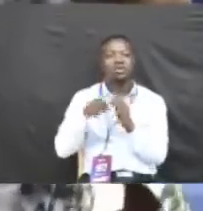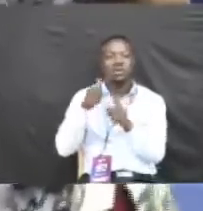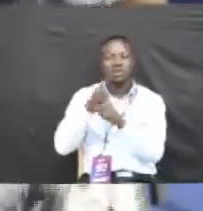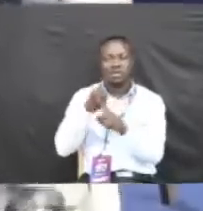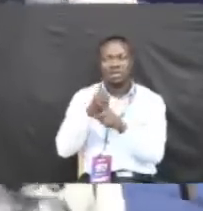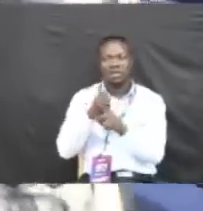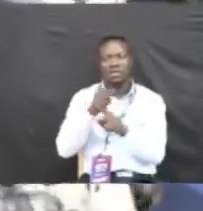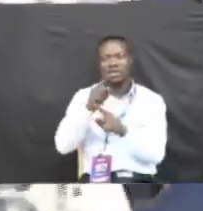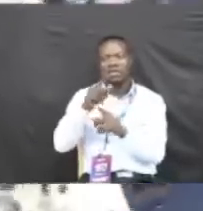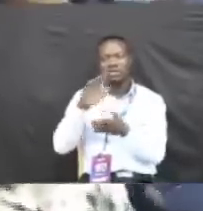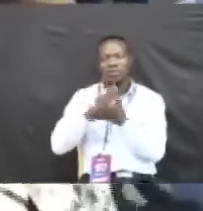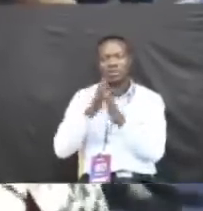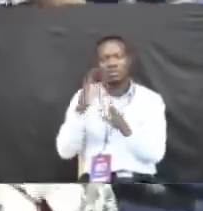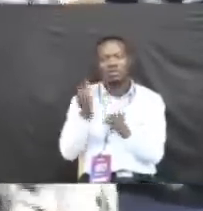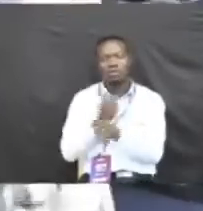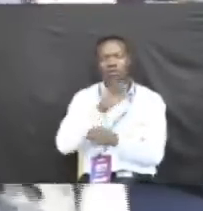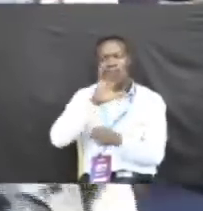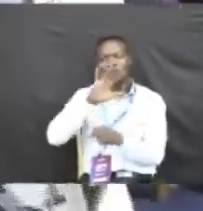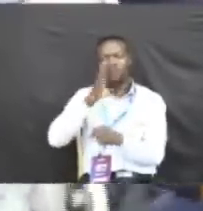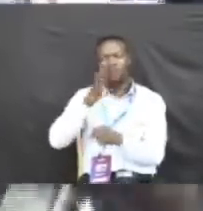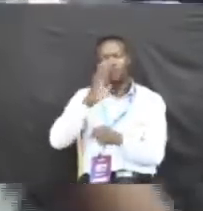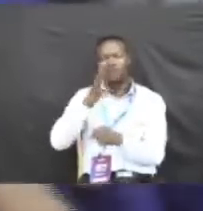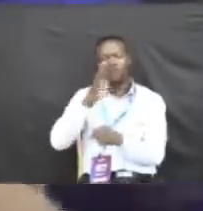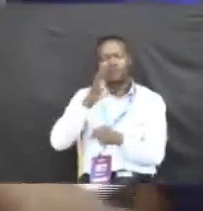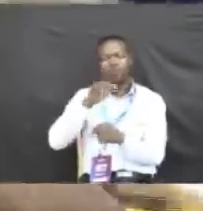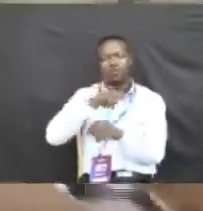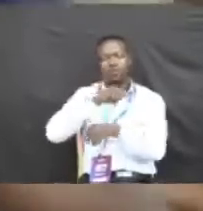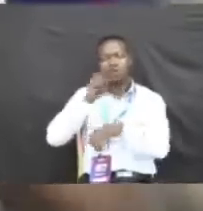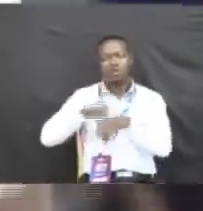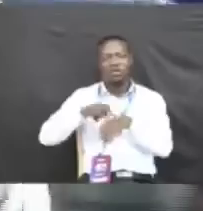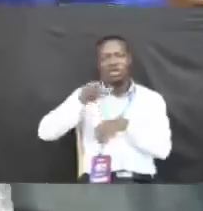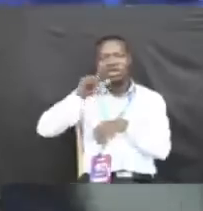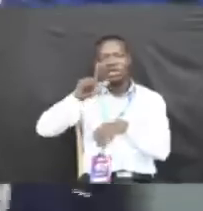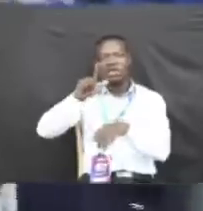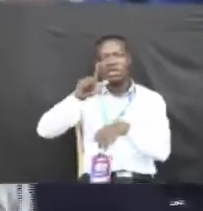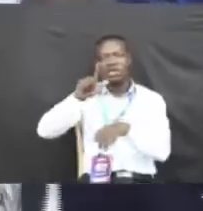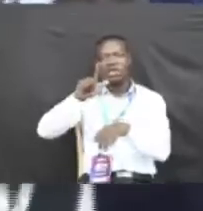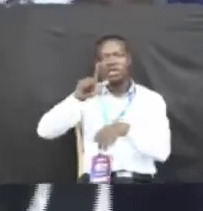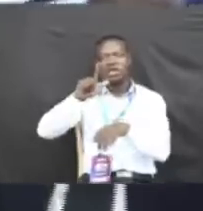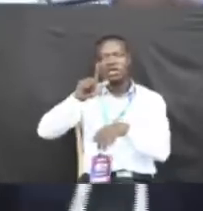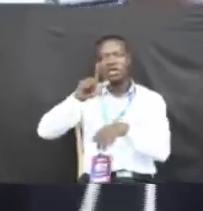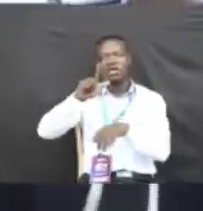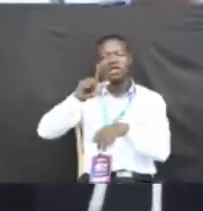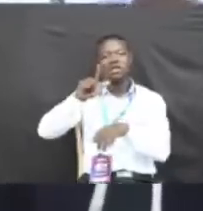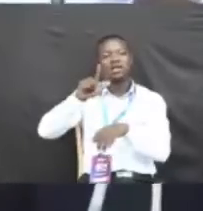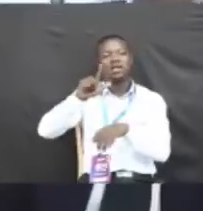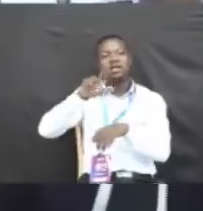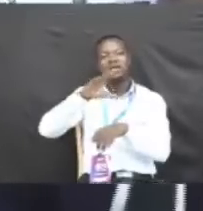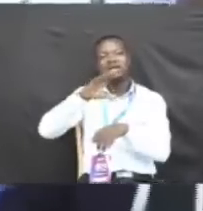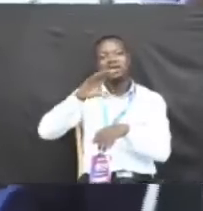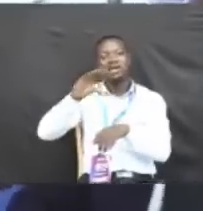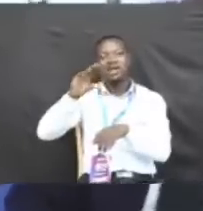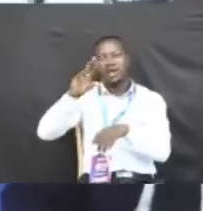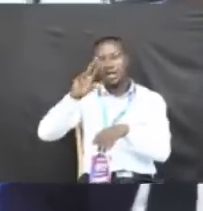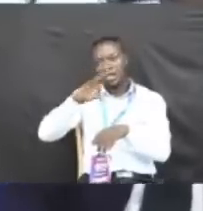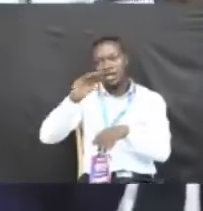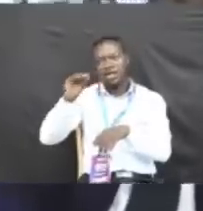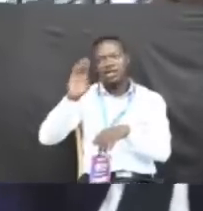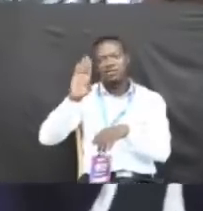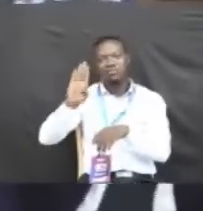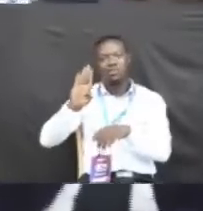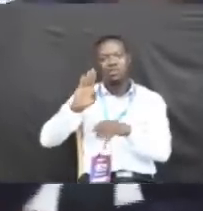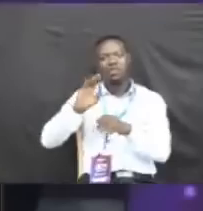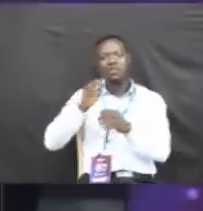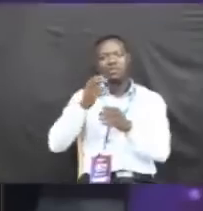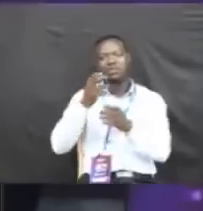was our judge the winner of the fifth edition of the national LNB spelling competition international level age 3 to